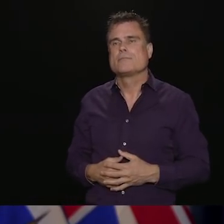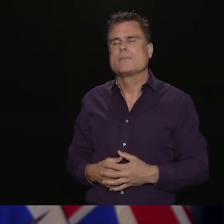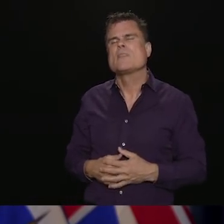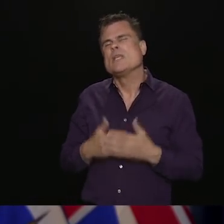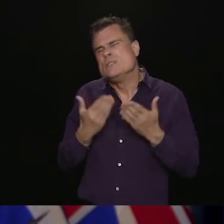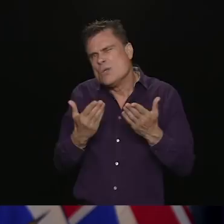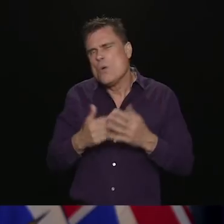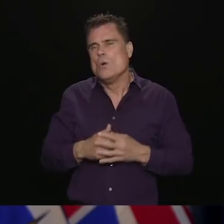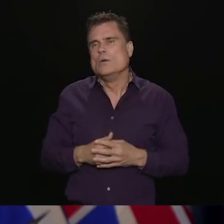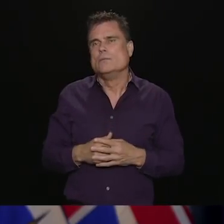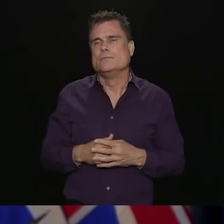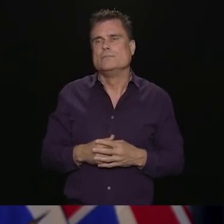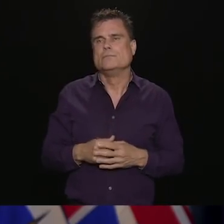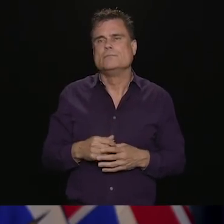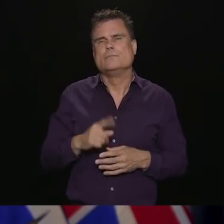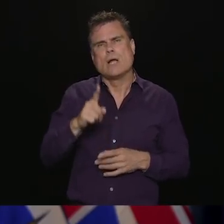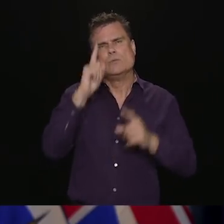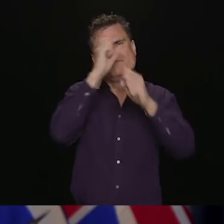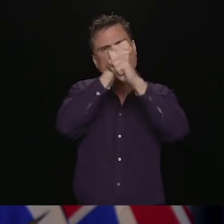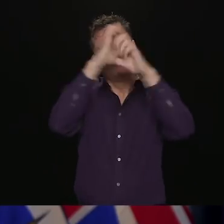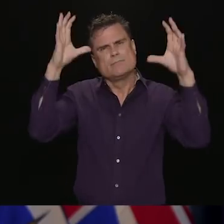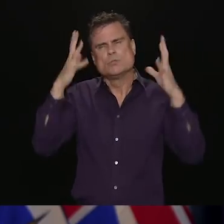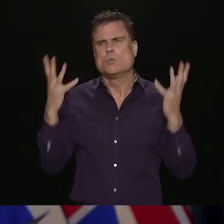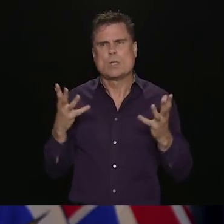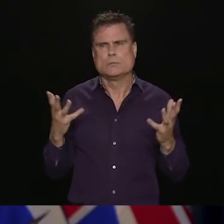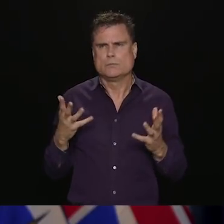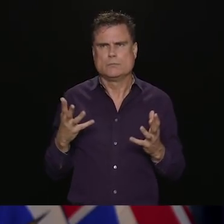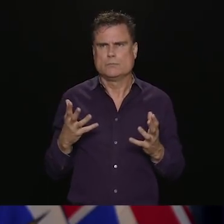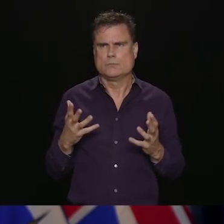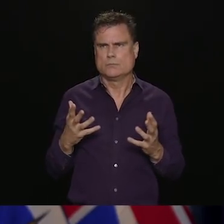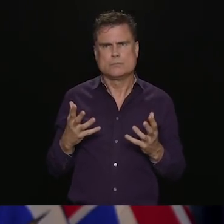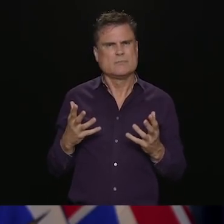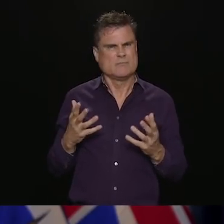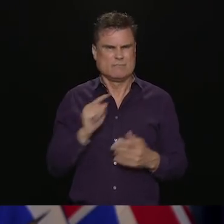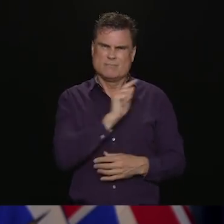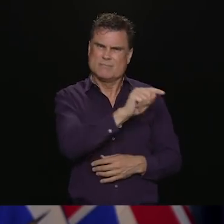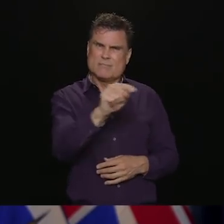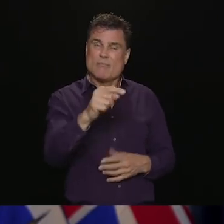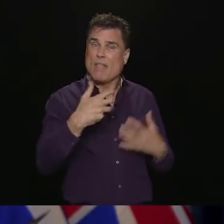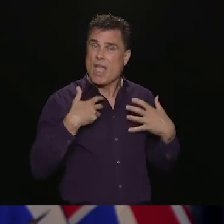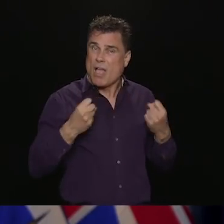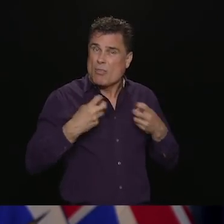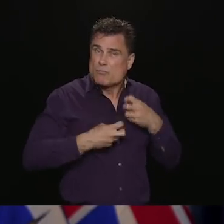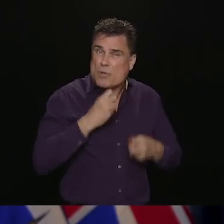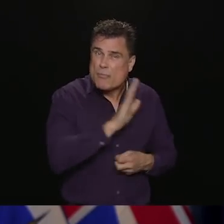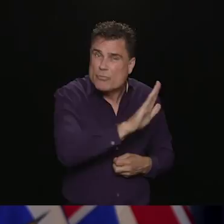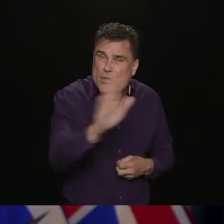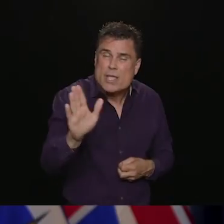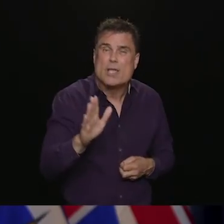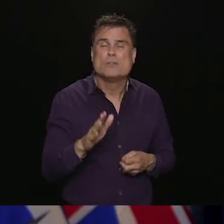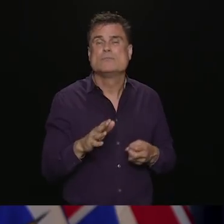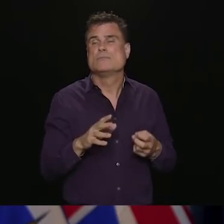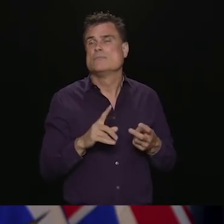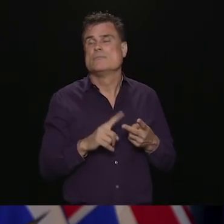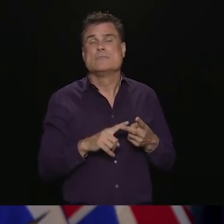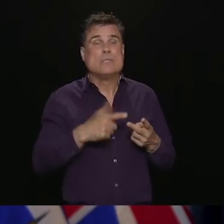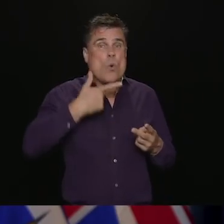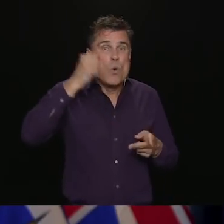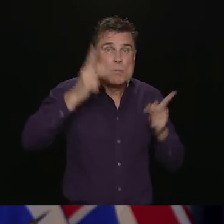this, to attend in a virtual way so that you're not putting them at risk by being around a lot of other